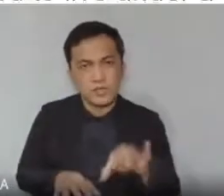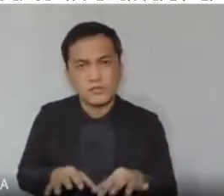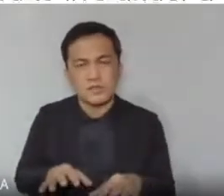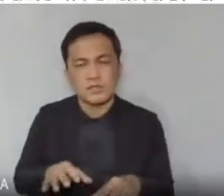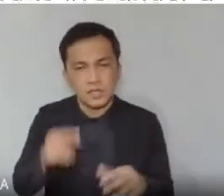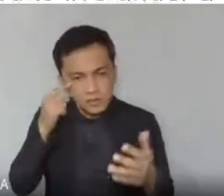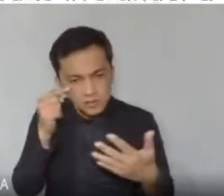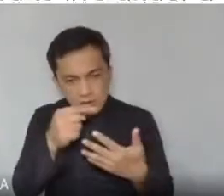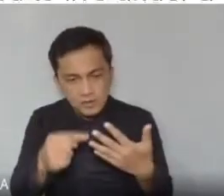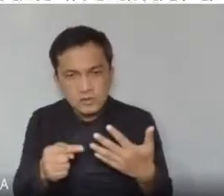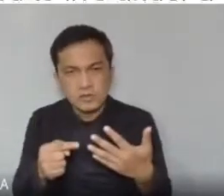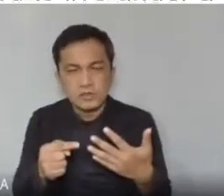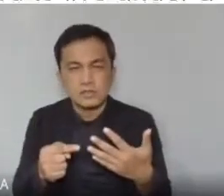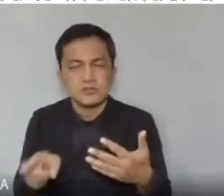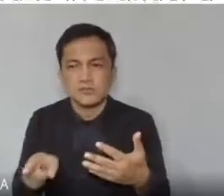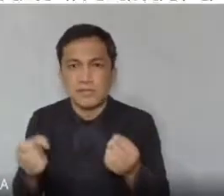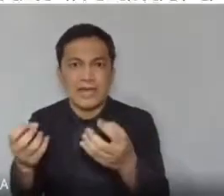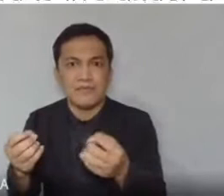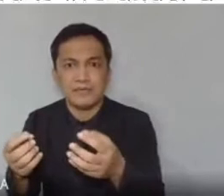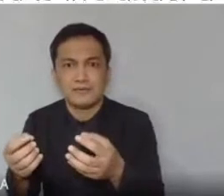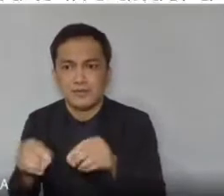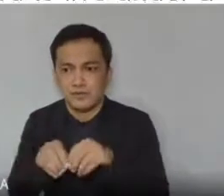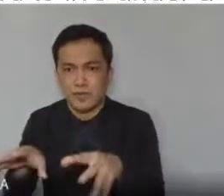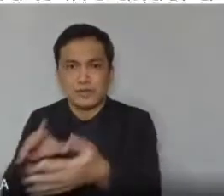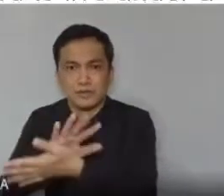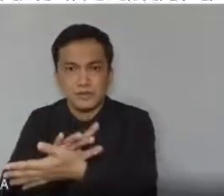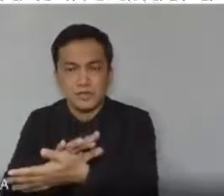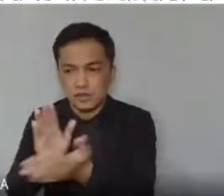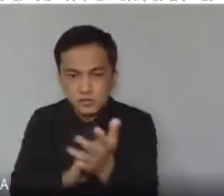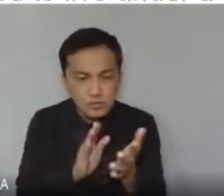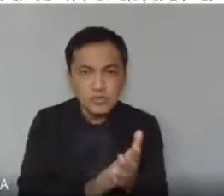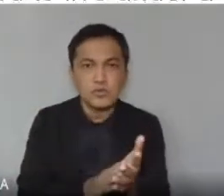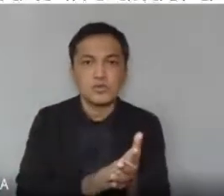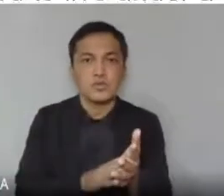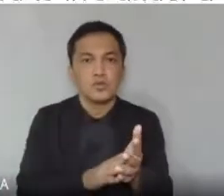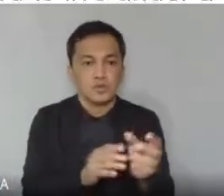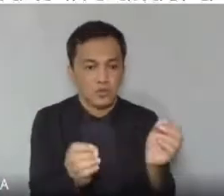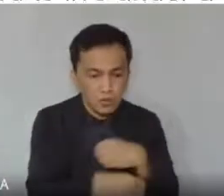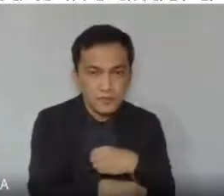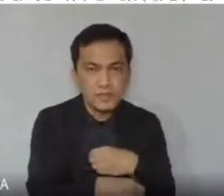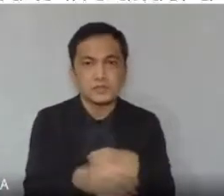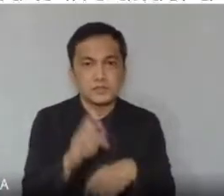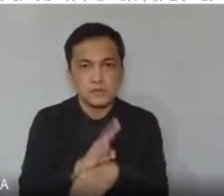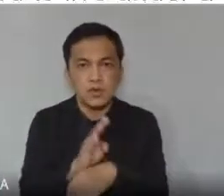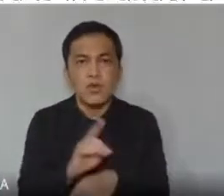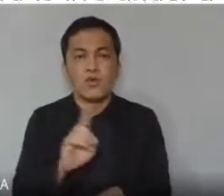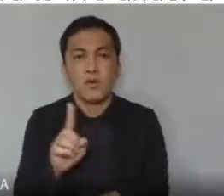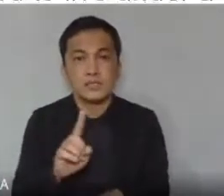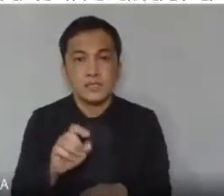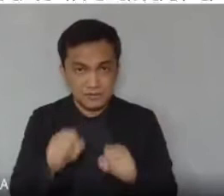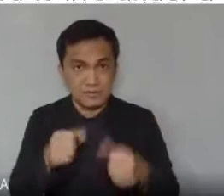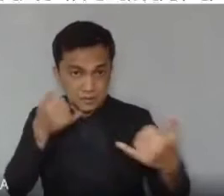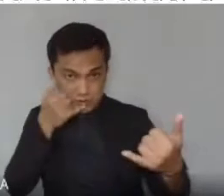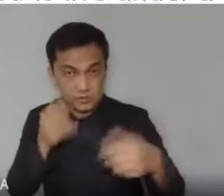Can we manage importation of new cases with telemedicine? How about communities that are